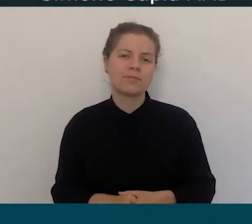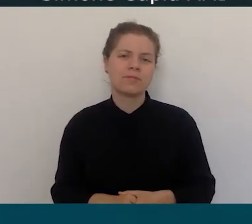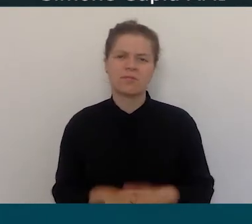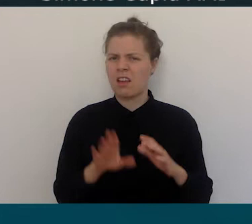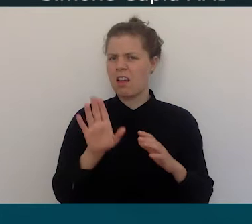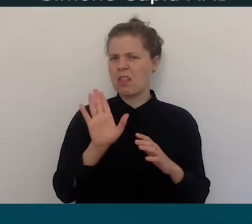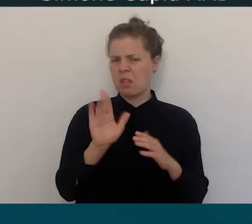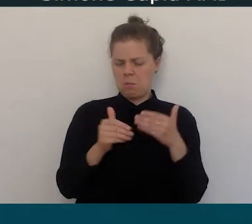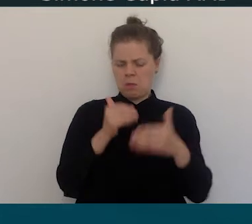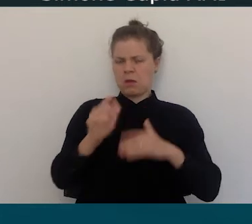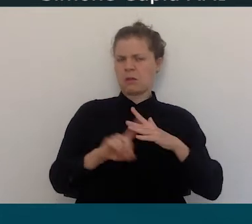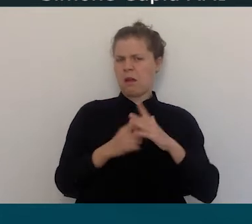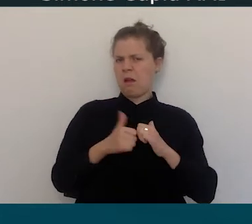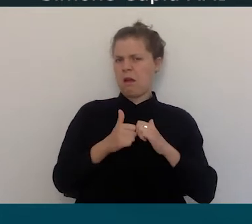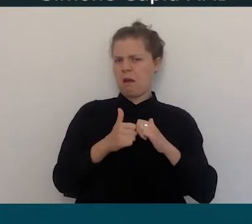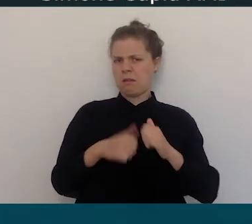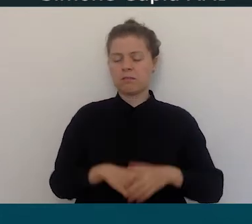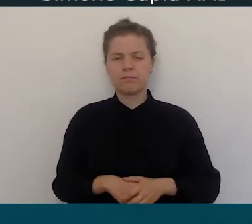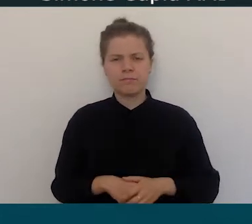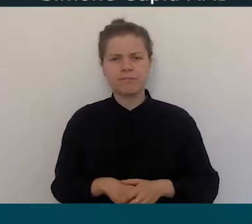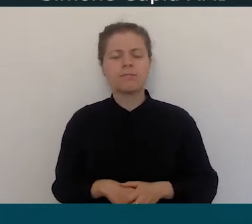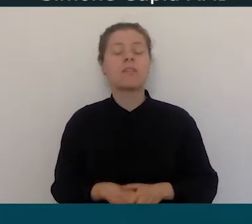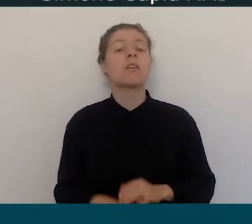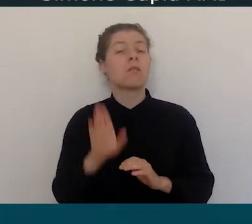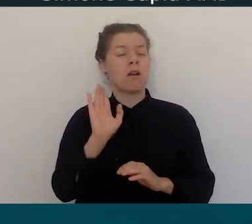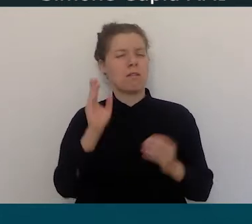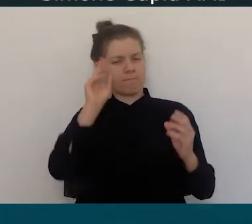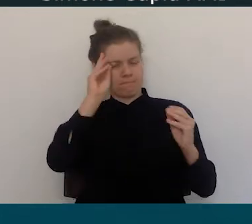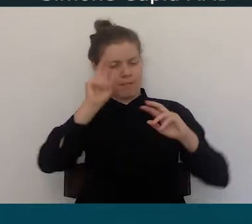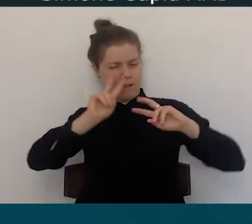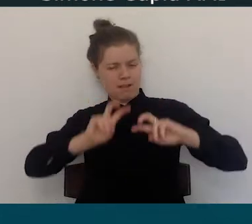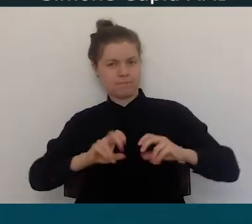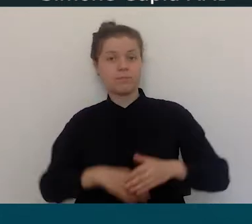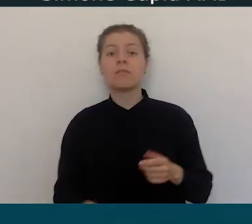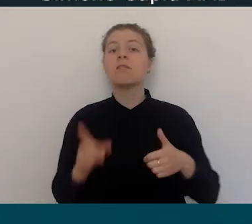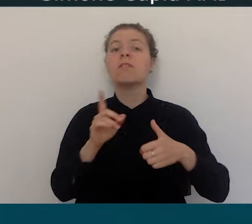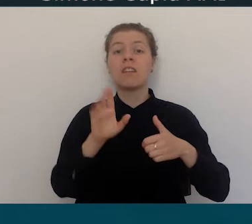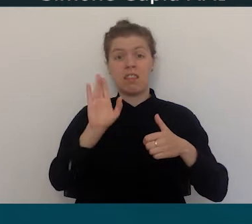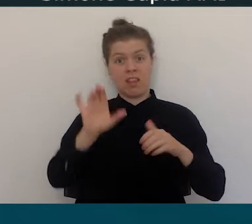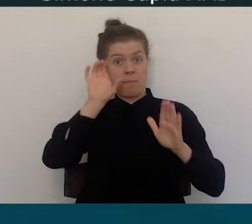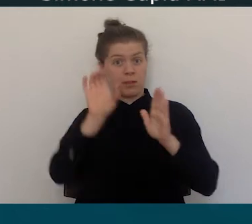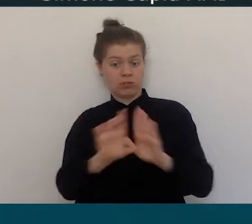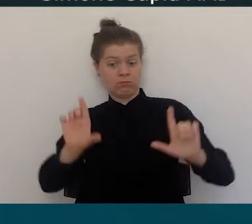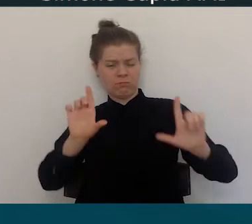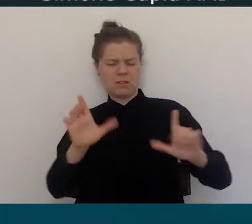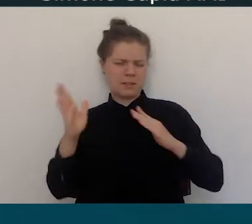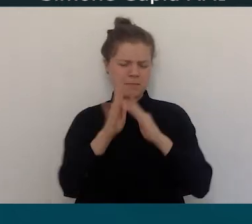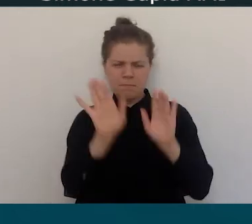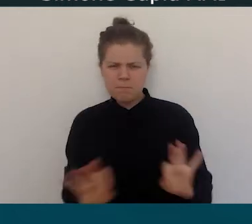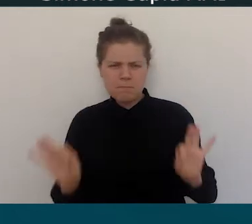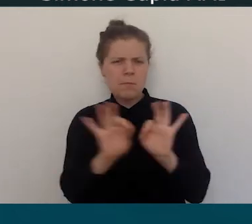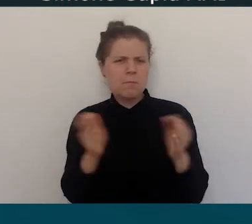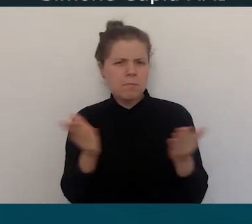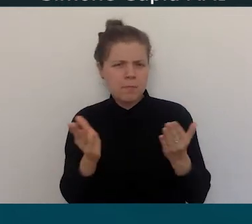begin? What is the most relevant thing to have to describe in that frame that you're looking at?